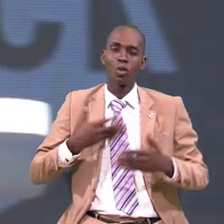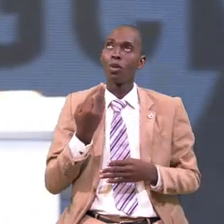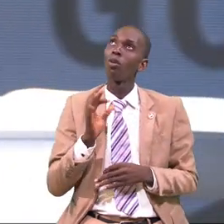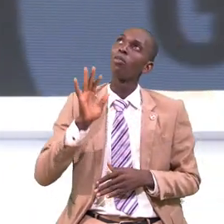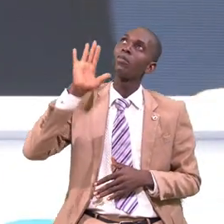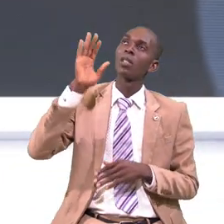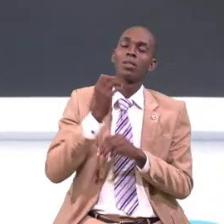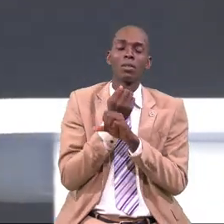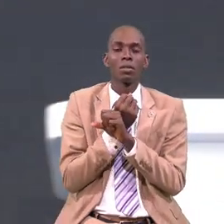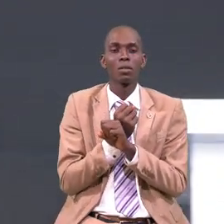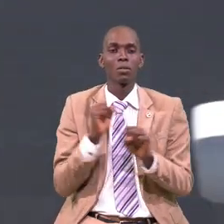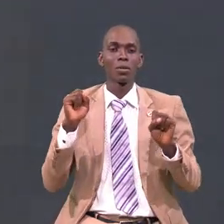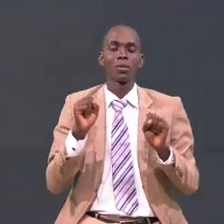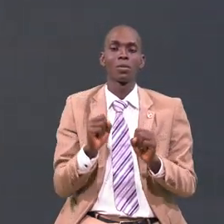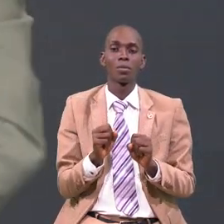salvation.